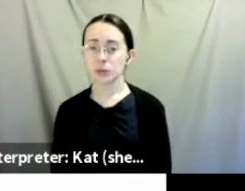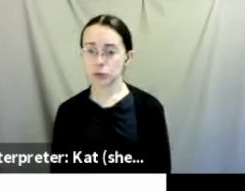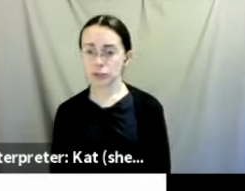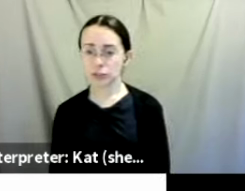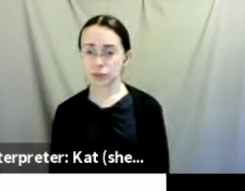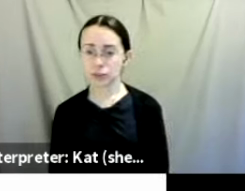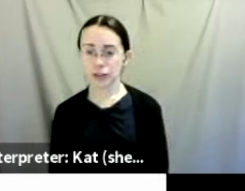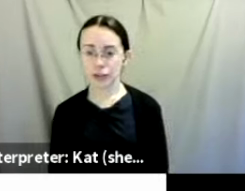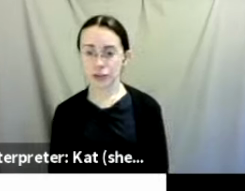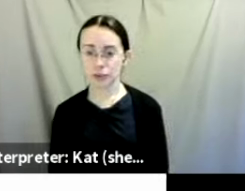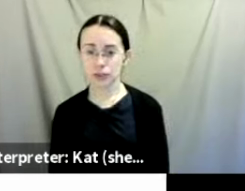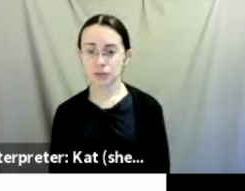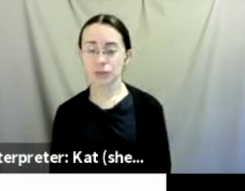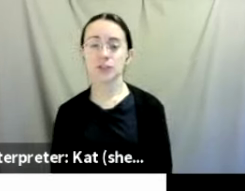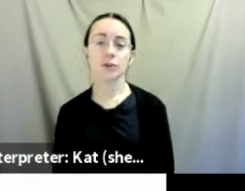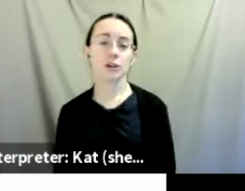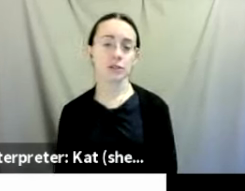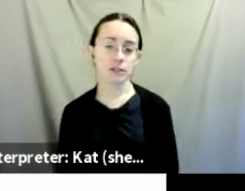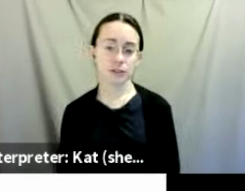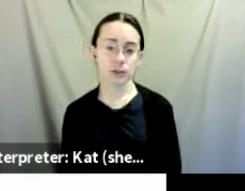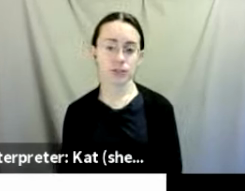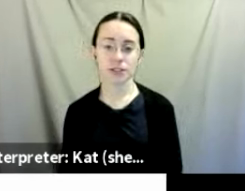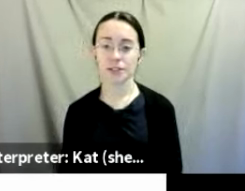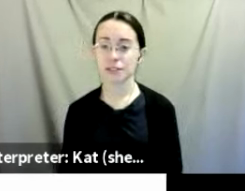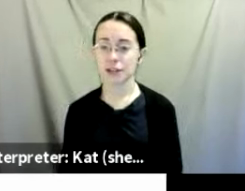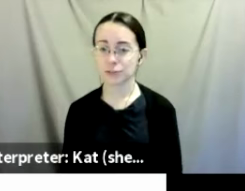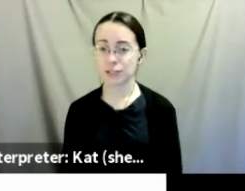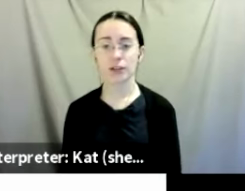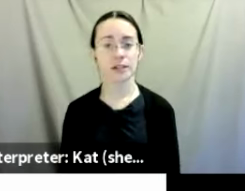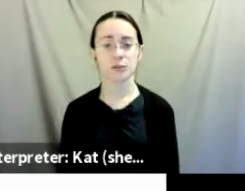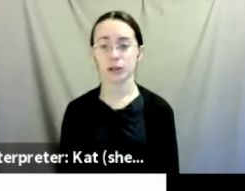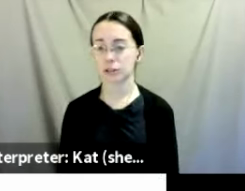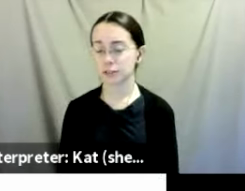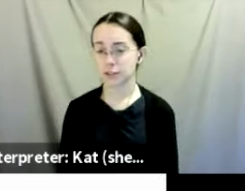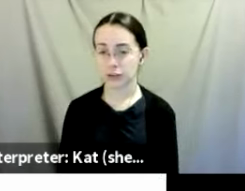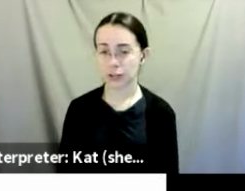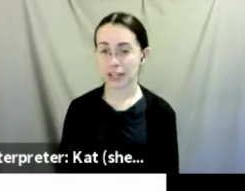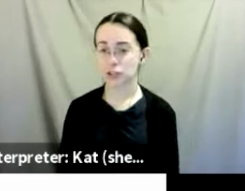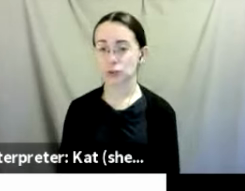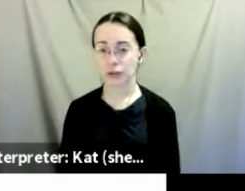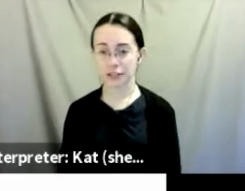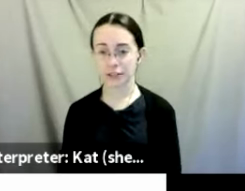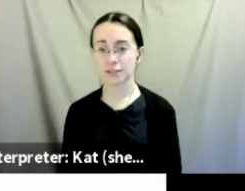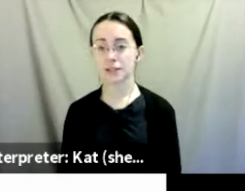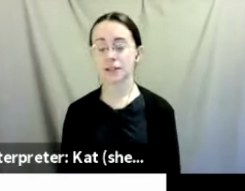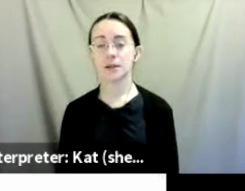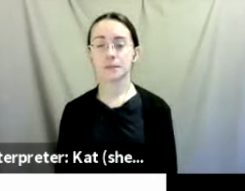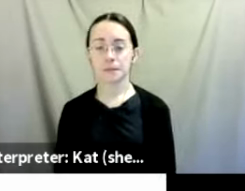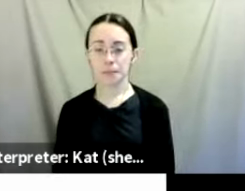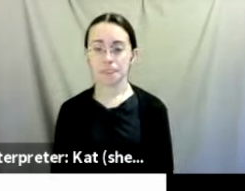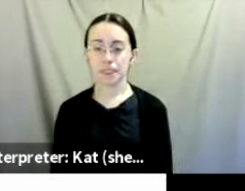remember the importance of personal values. So regardless of a person is deaf, hearing, regardless of their age or race,